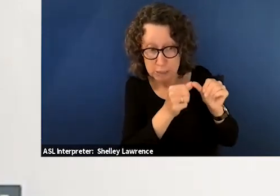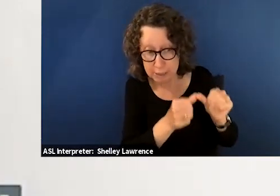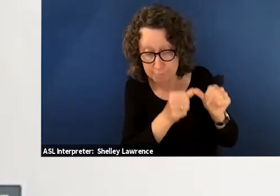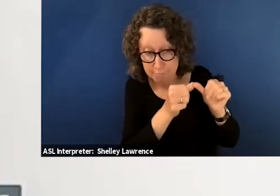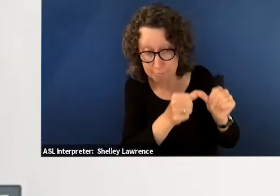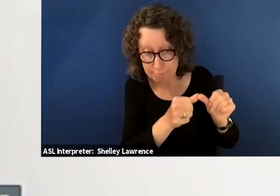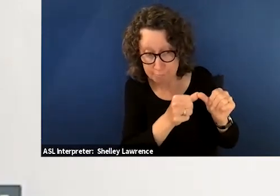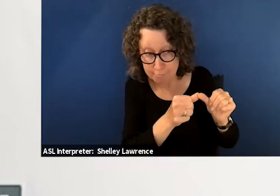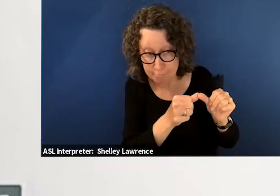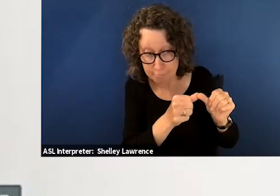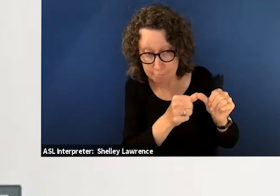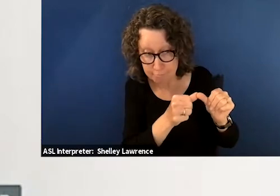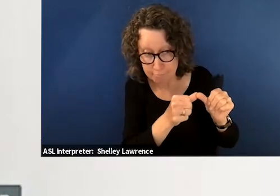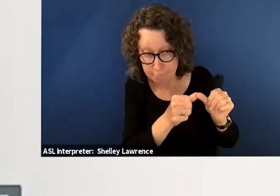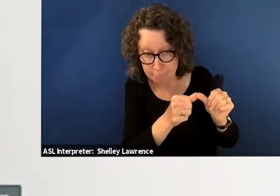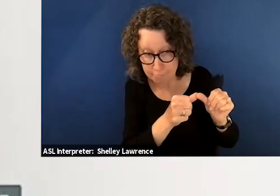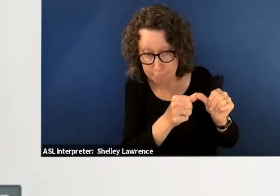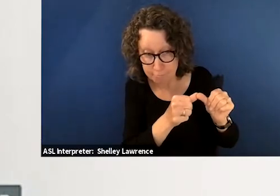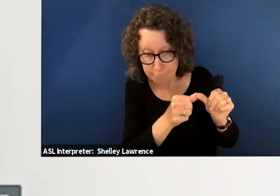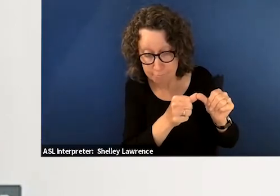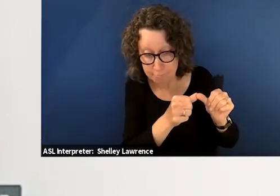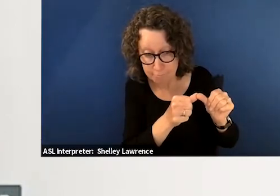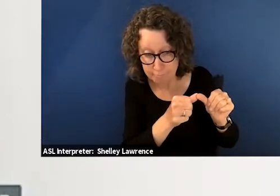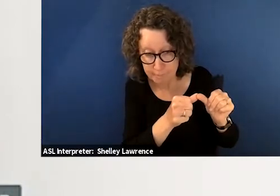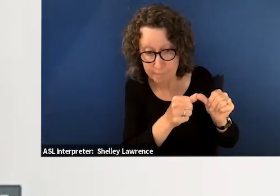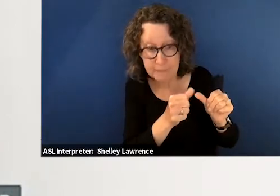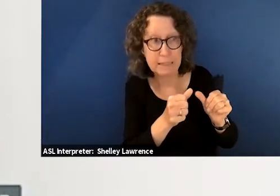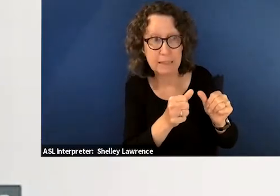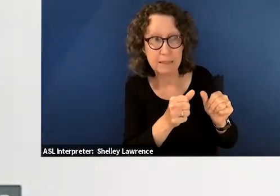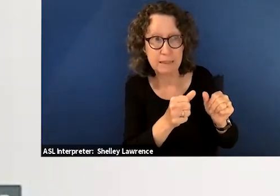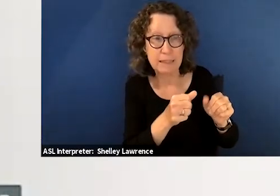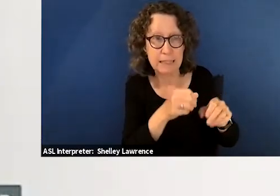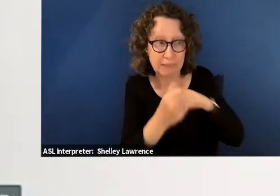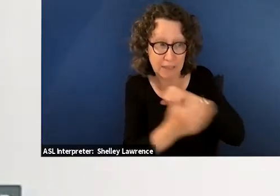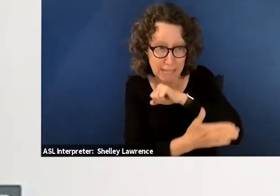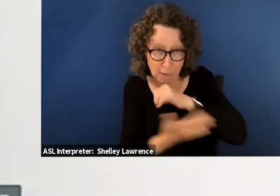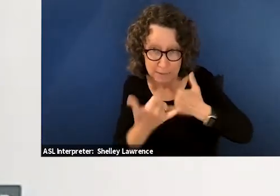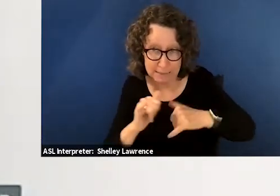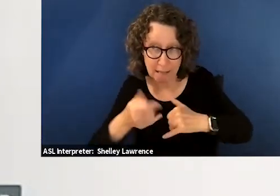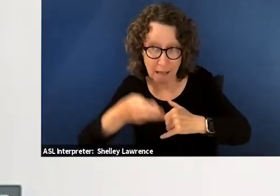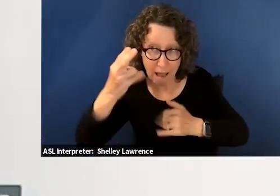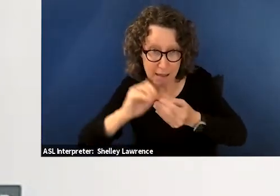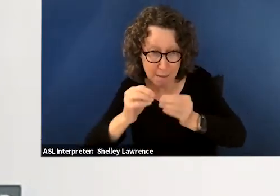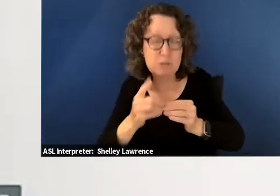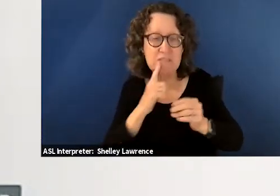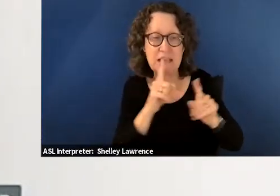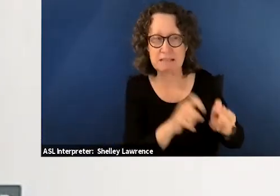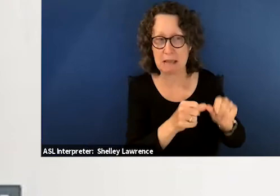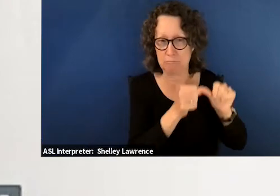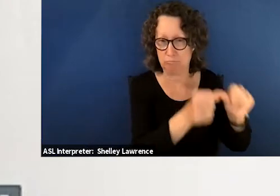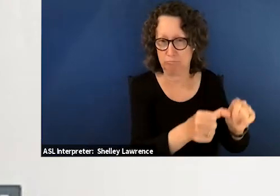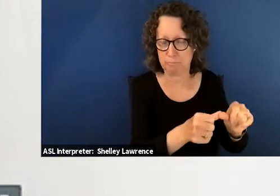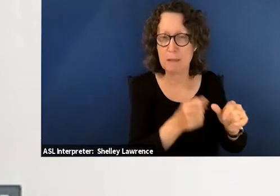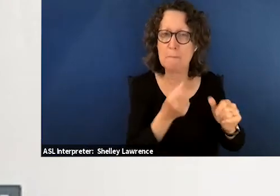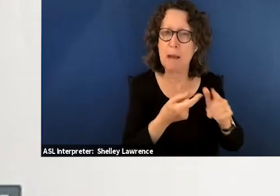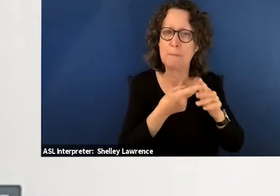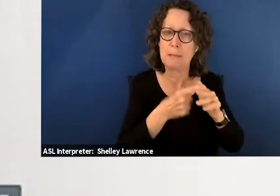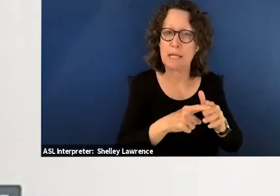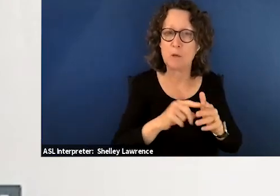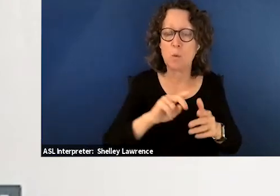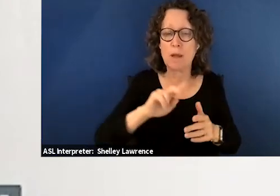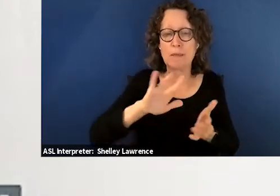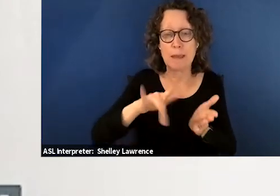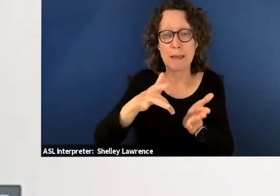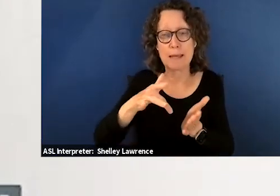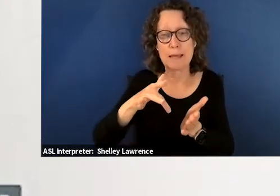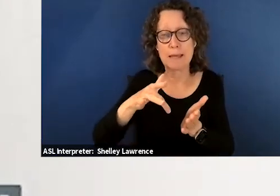of cases are significant in the county. But we will be beginning with our secondary students